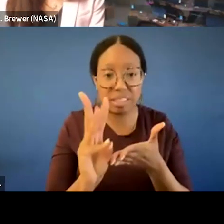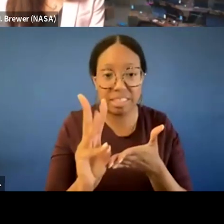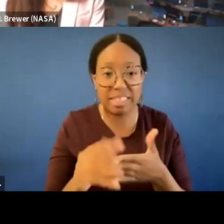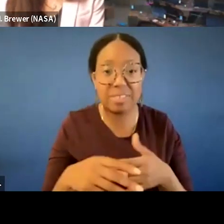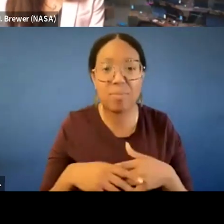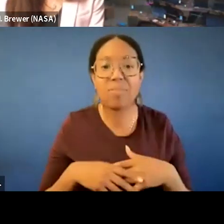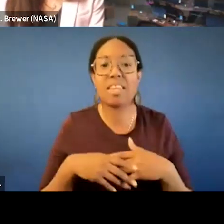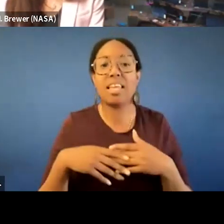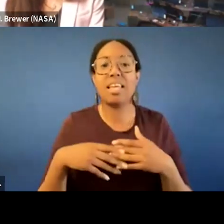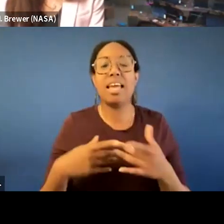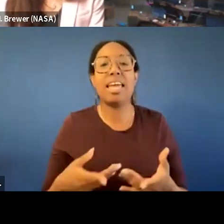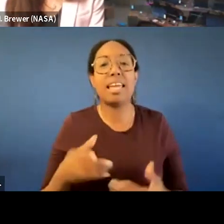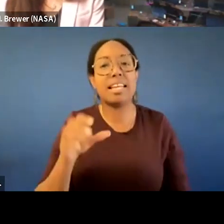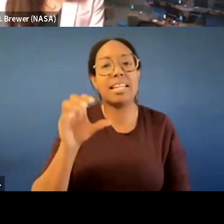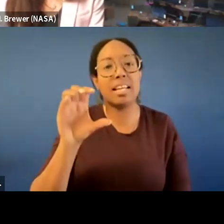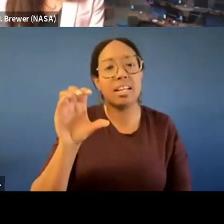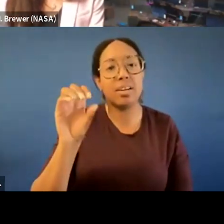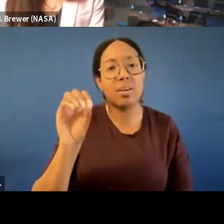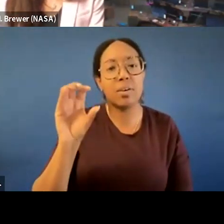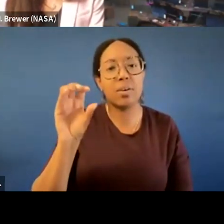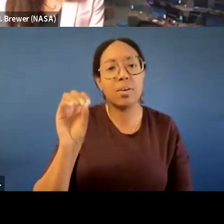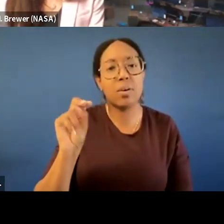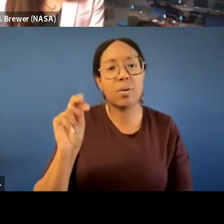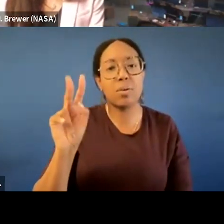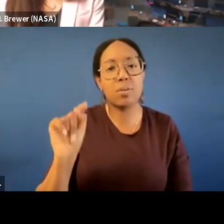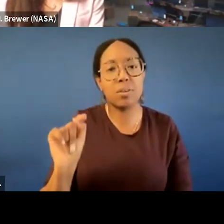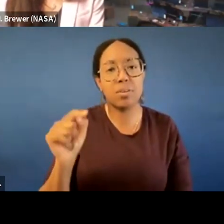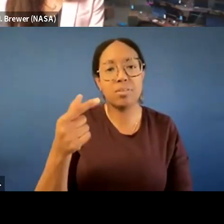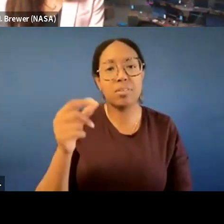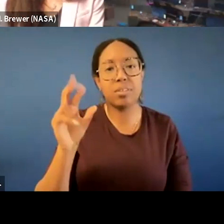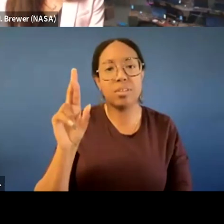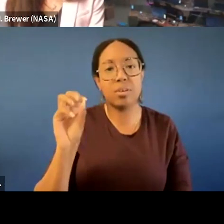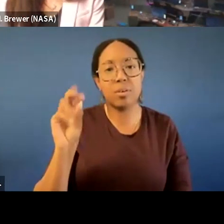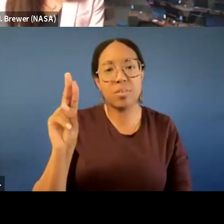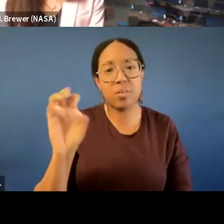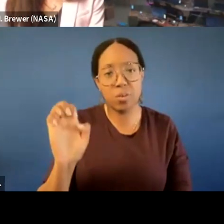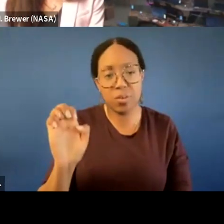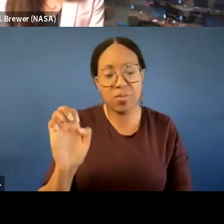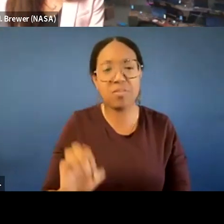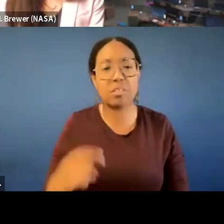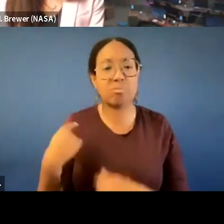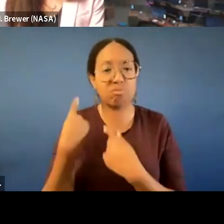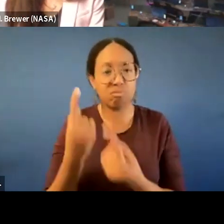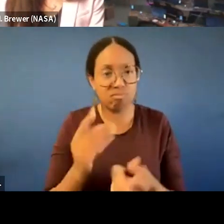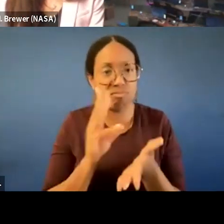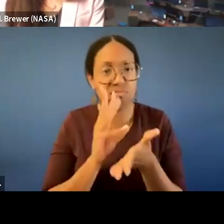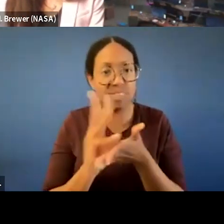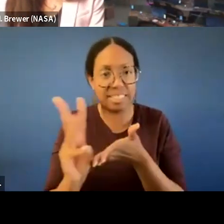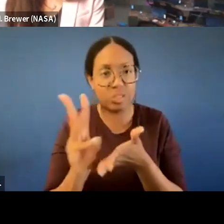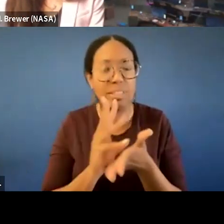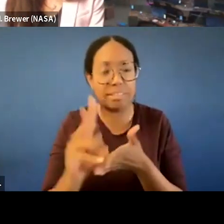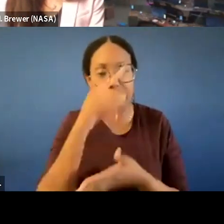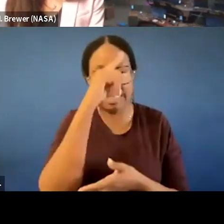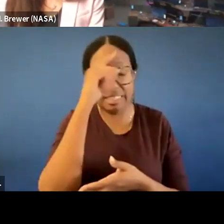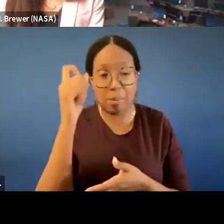Grove, and that's been our home ever since, over 20 years ago. But I remember coming home that first day from camp with all